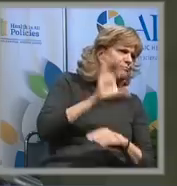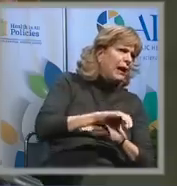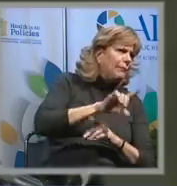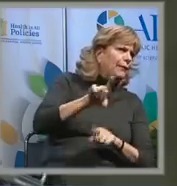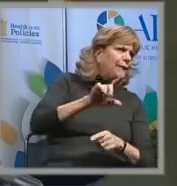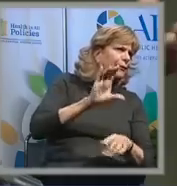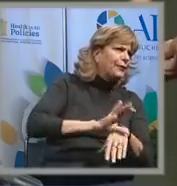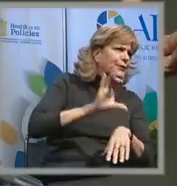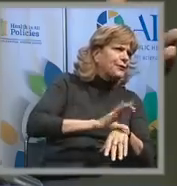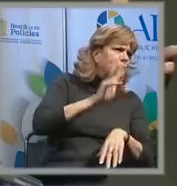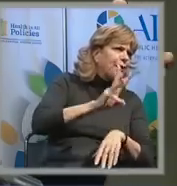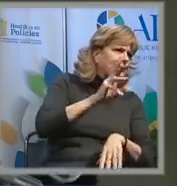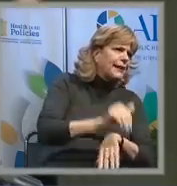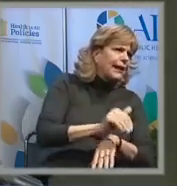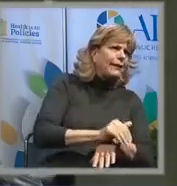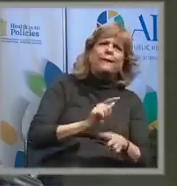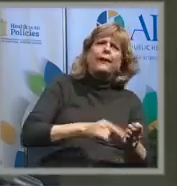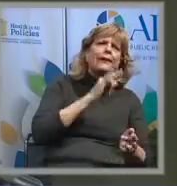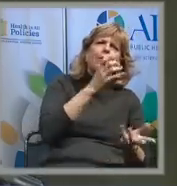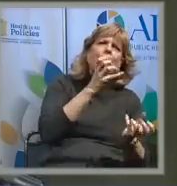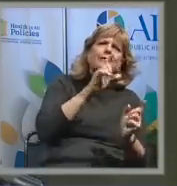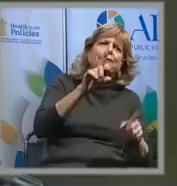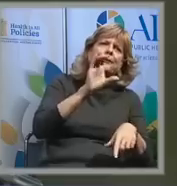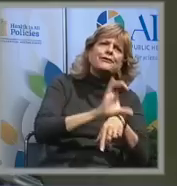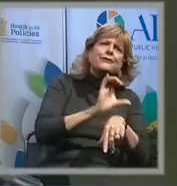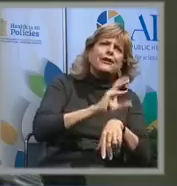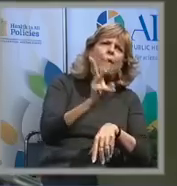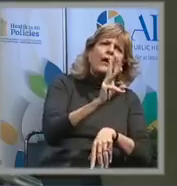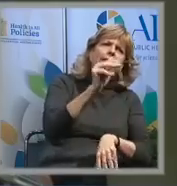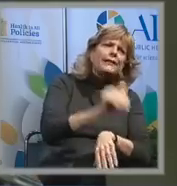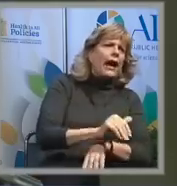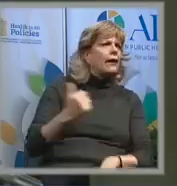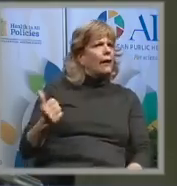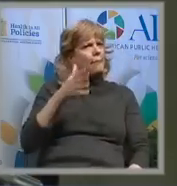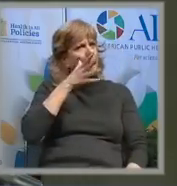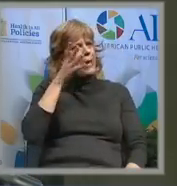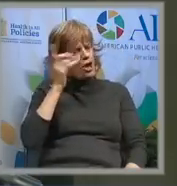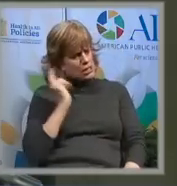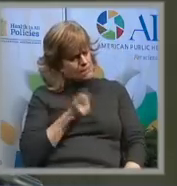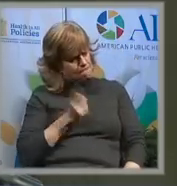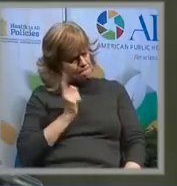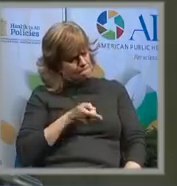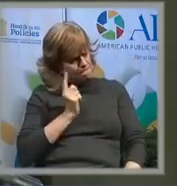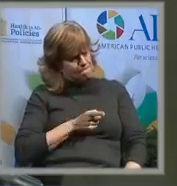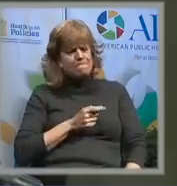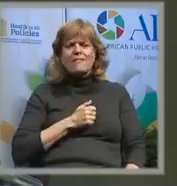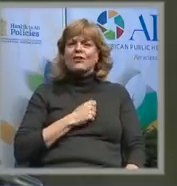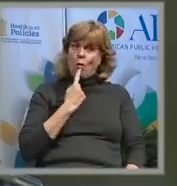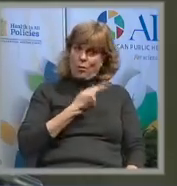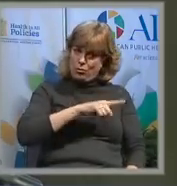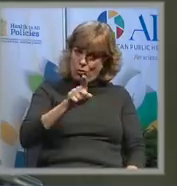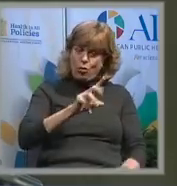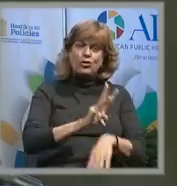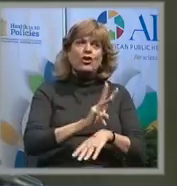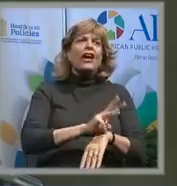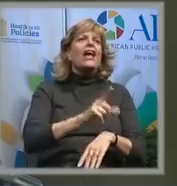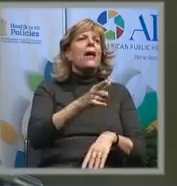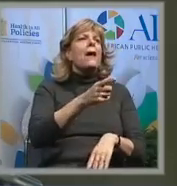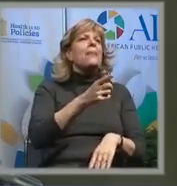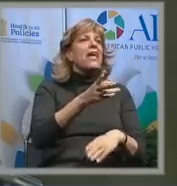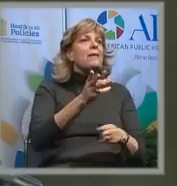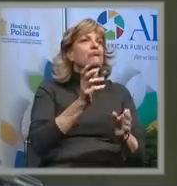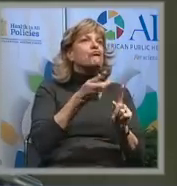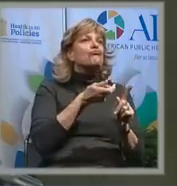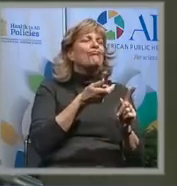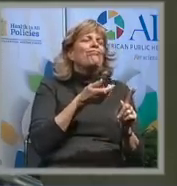the middle of the week. What kid wants to go to church, right, in the middle of the week? And they placate me with the two things I like most, math and eating, all